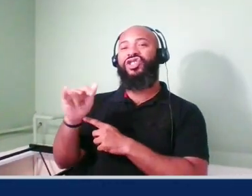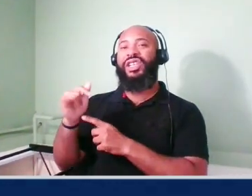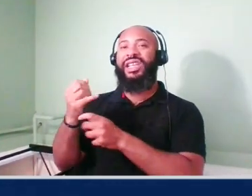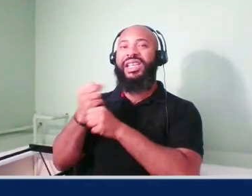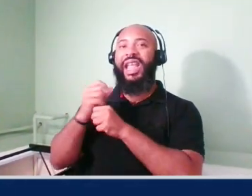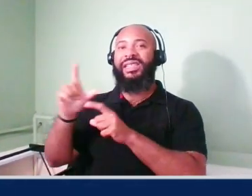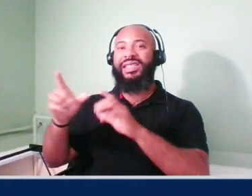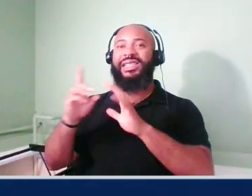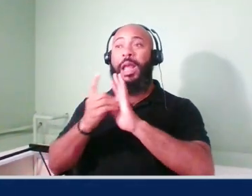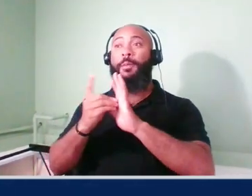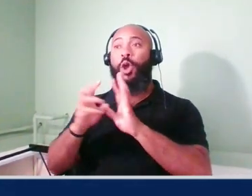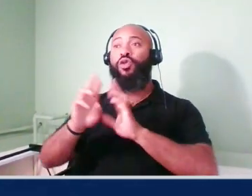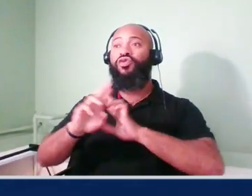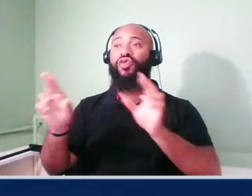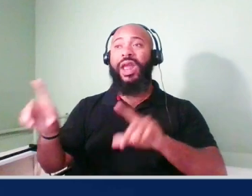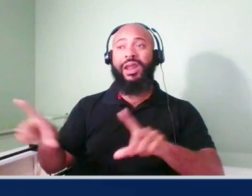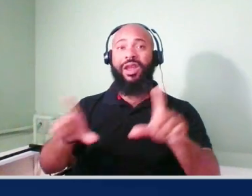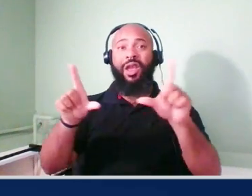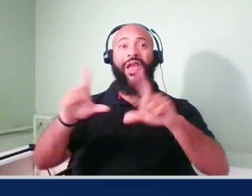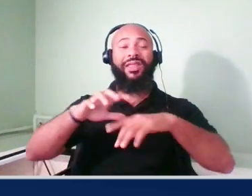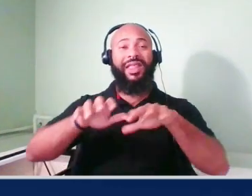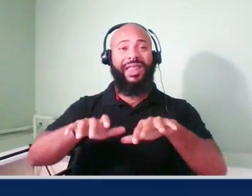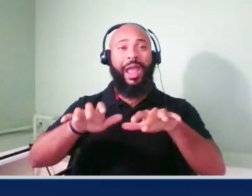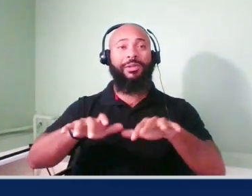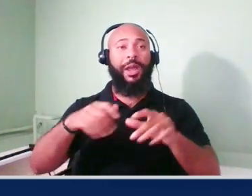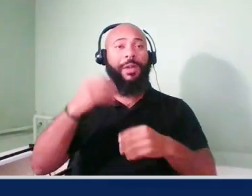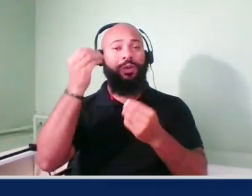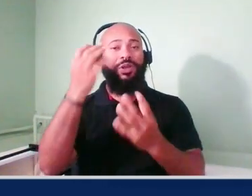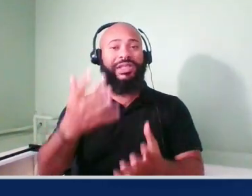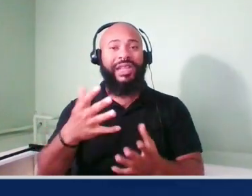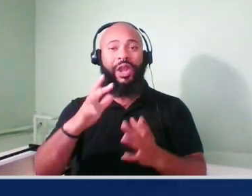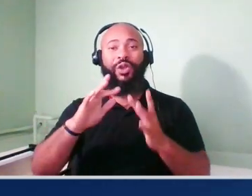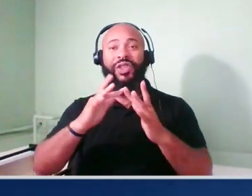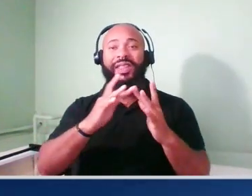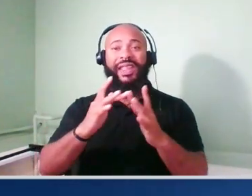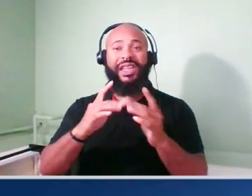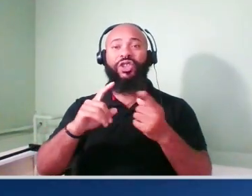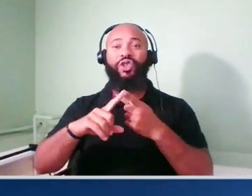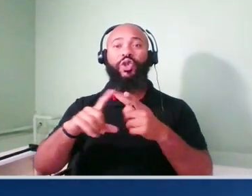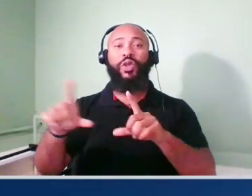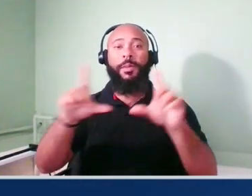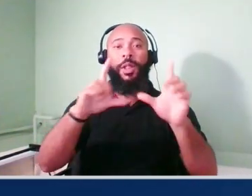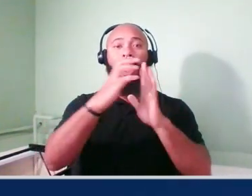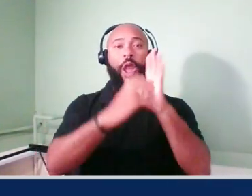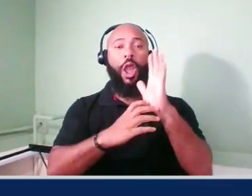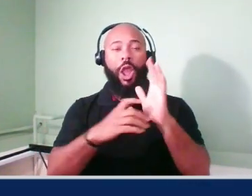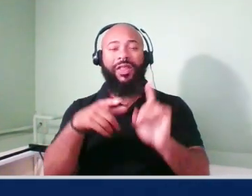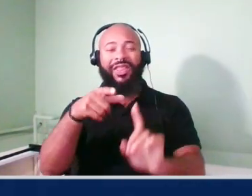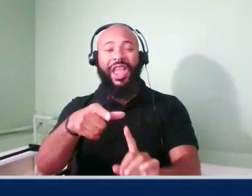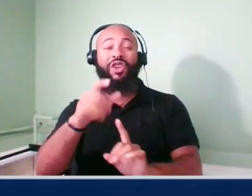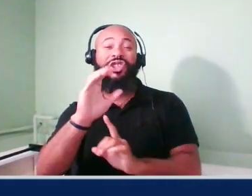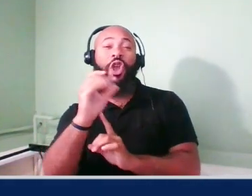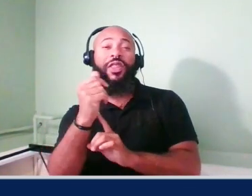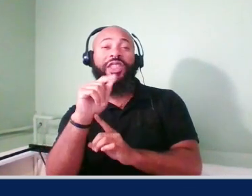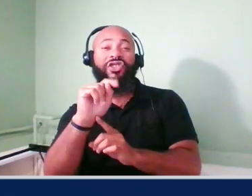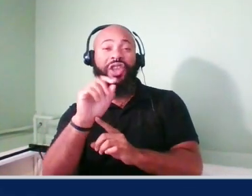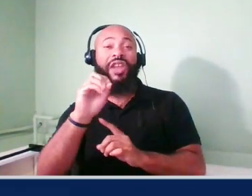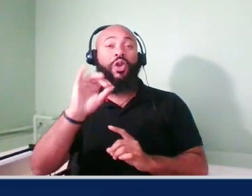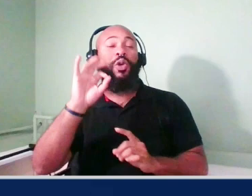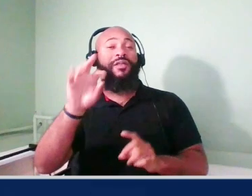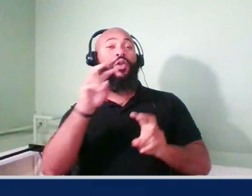up here, I'm going to tell you that the link to the blog they're referencing is actually in the chat. So if you're watching live on